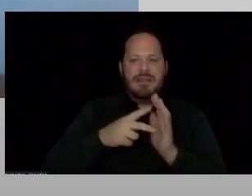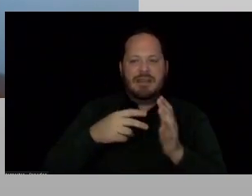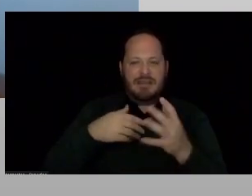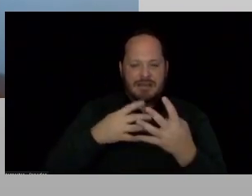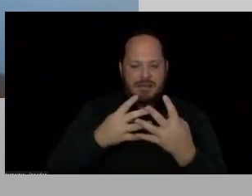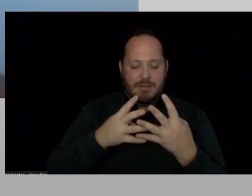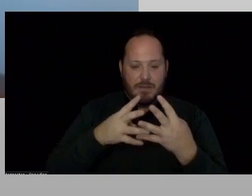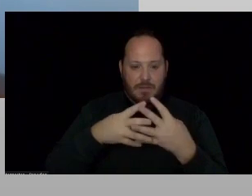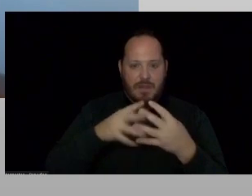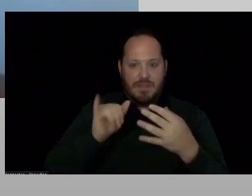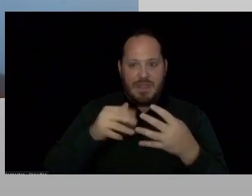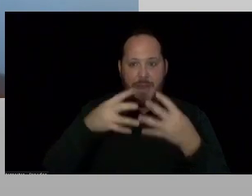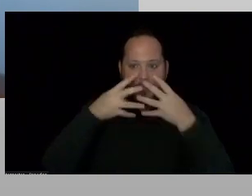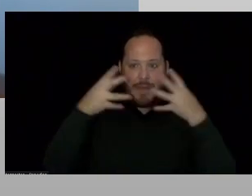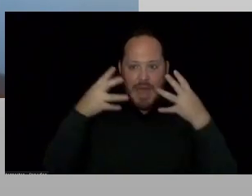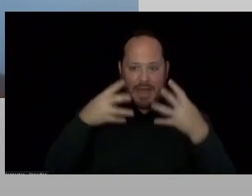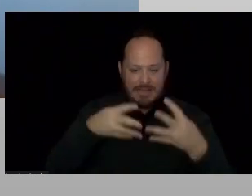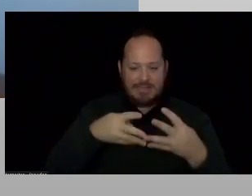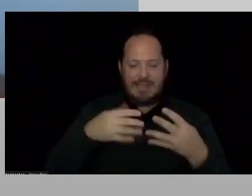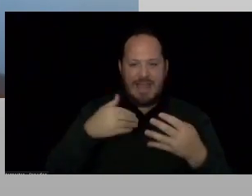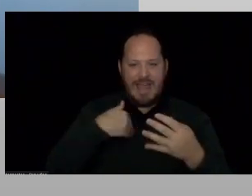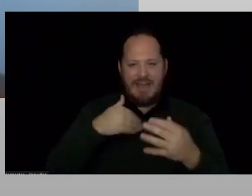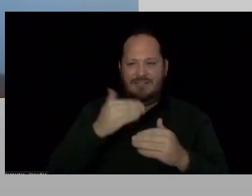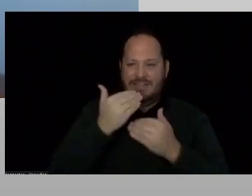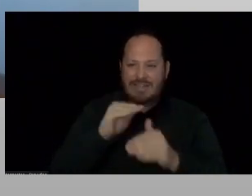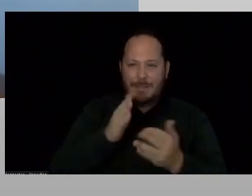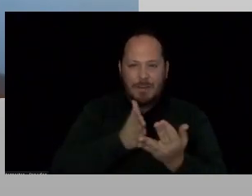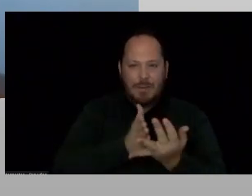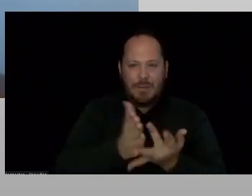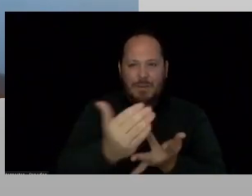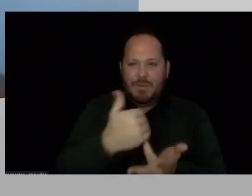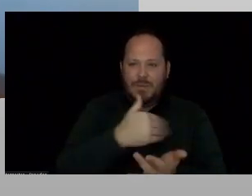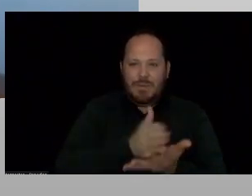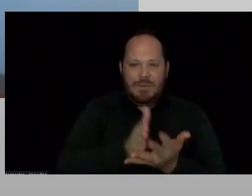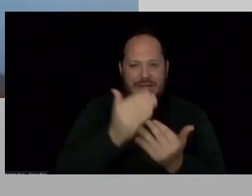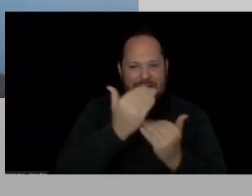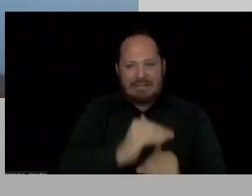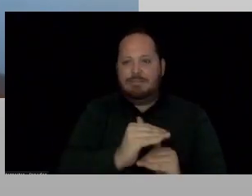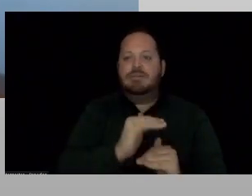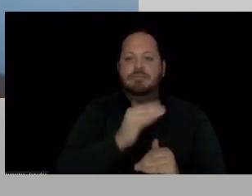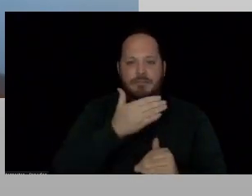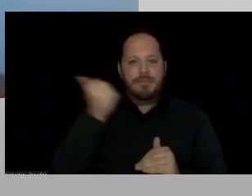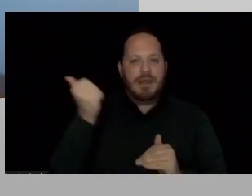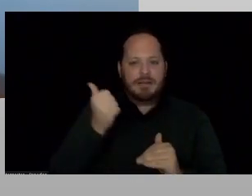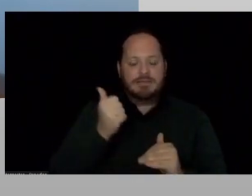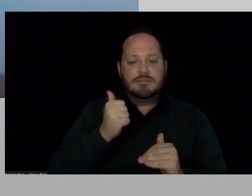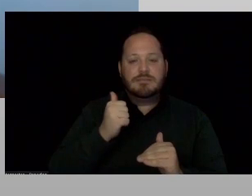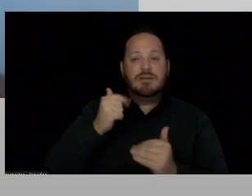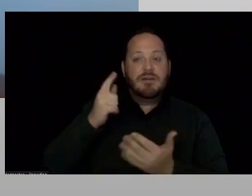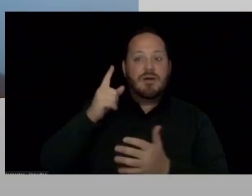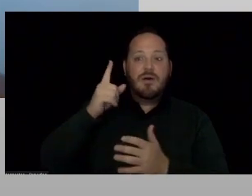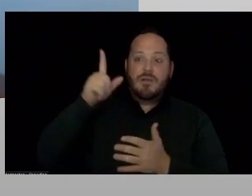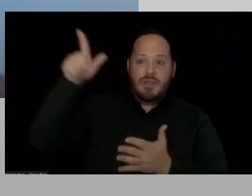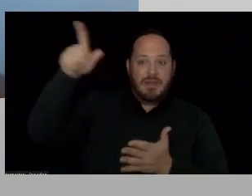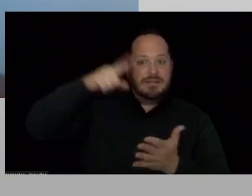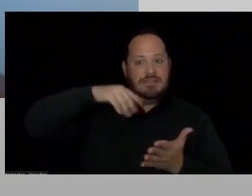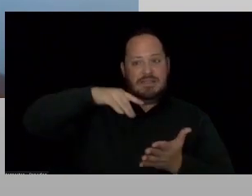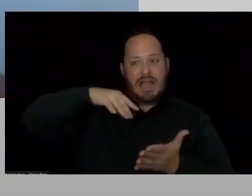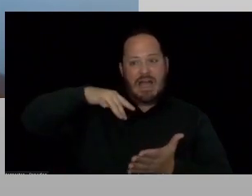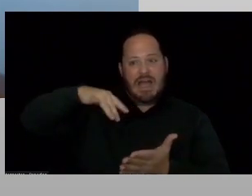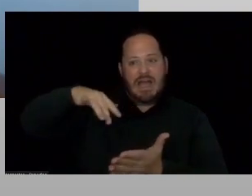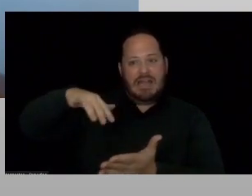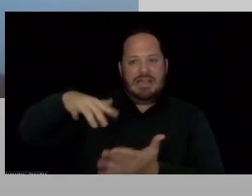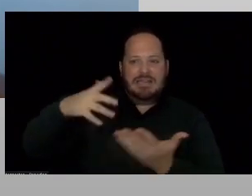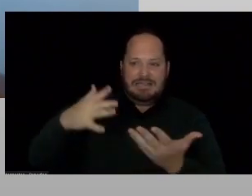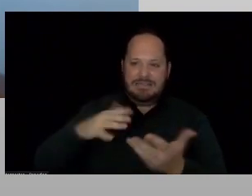droplets and maybe even something smaller. The studies are limited, but the general conclusion is that something is better